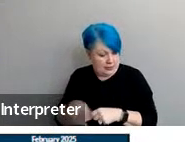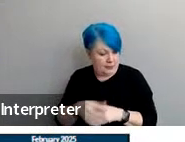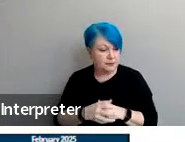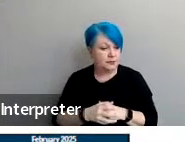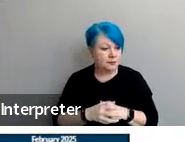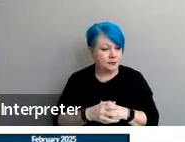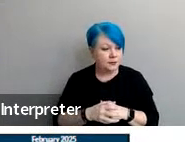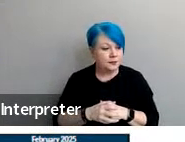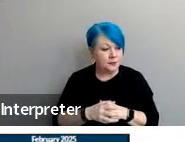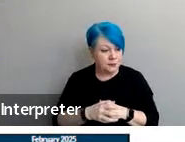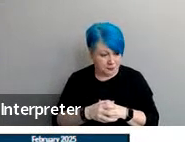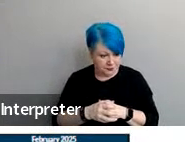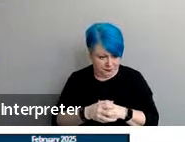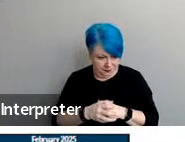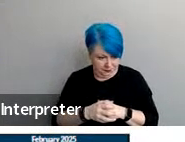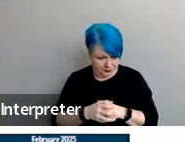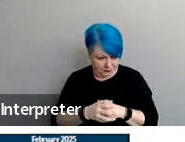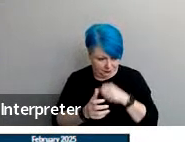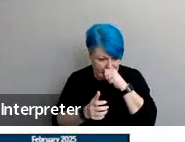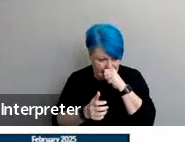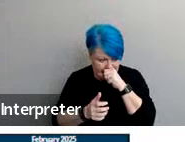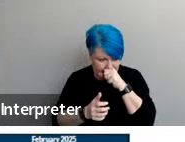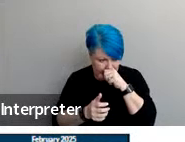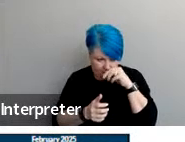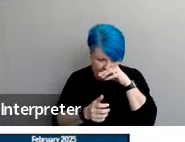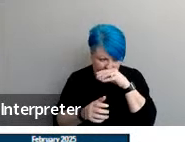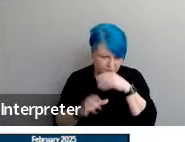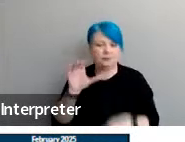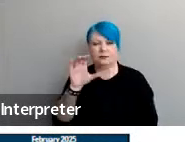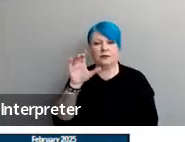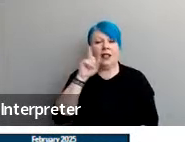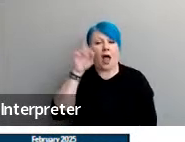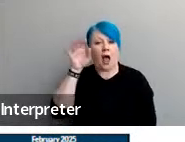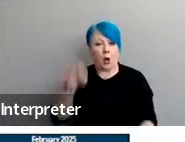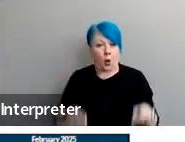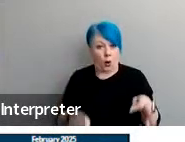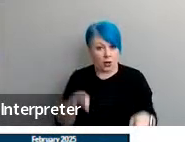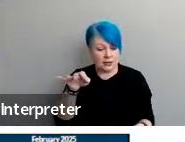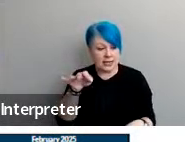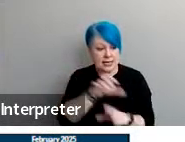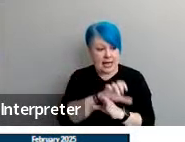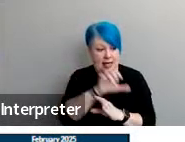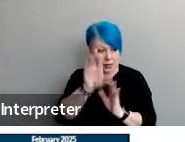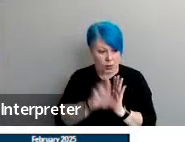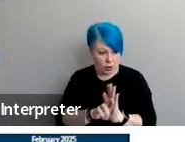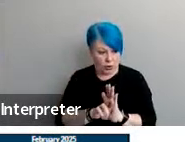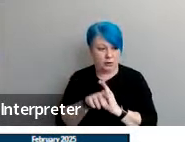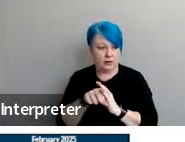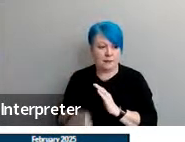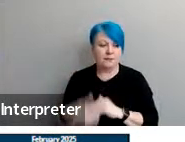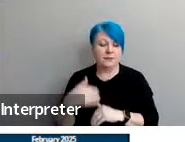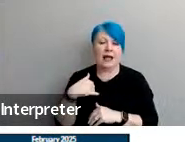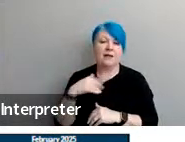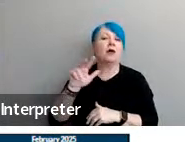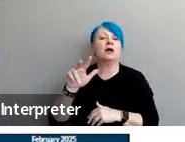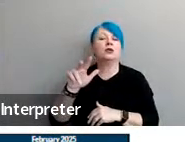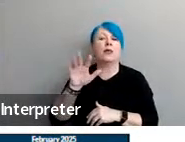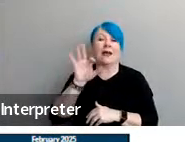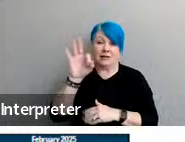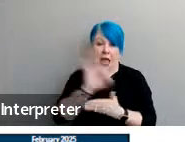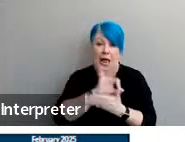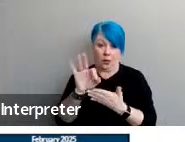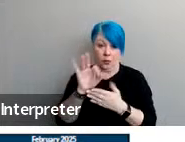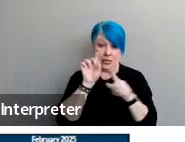The court calendars, if you remember, our courts participate in a 9-week calendar and 3 weeks off, 9 weeks in attendance and 3 weeks